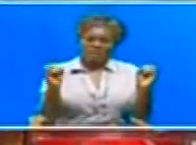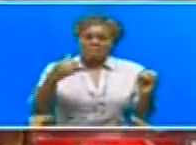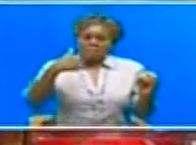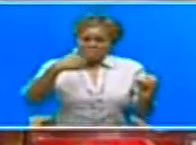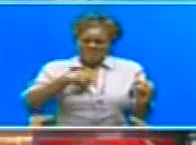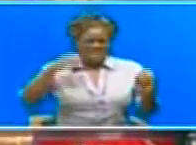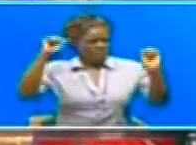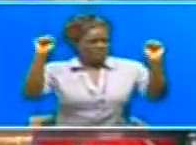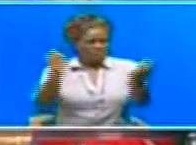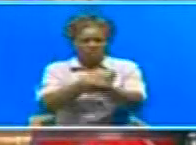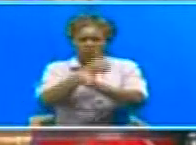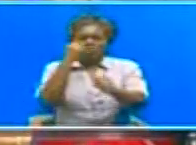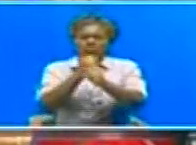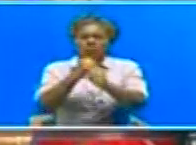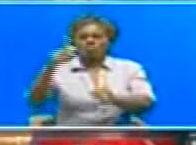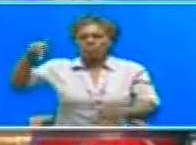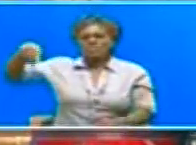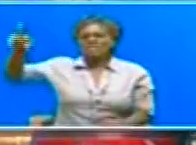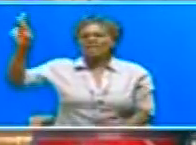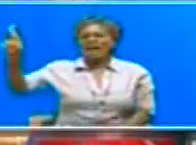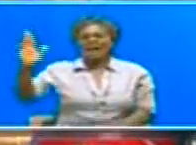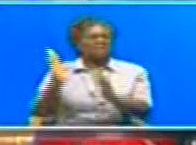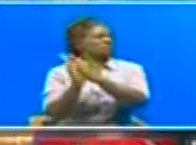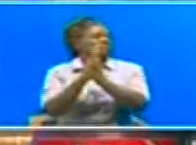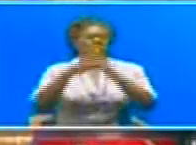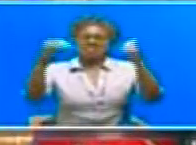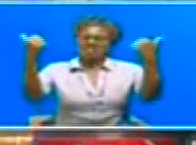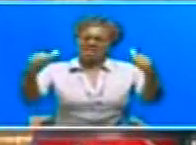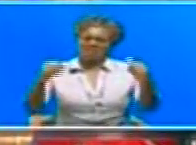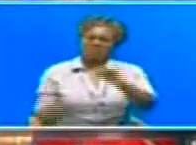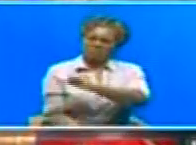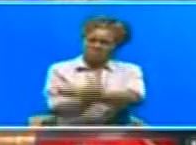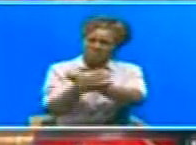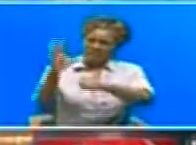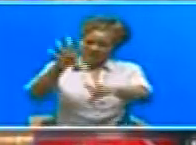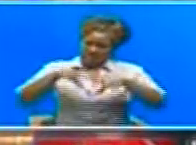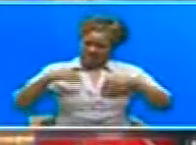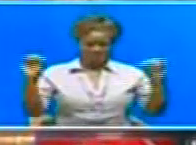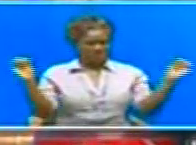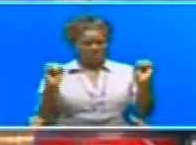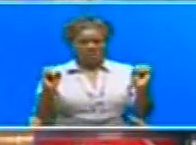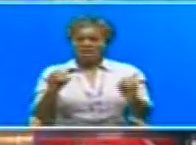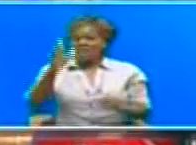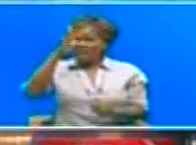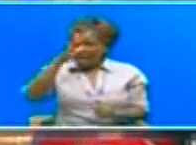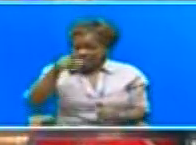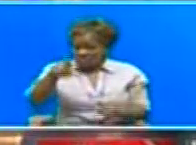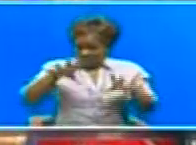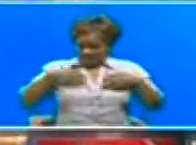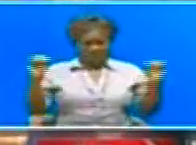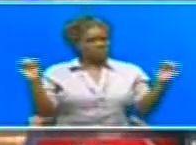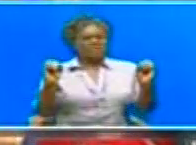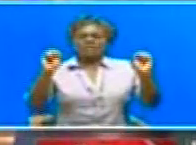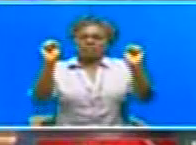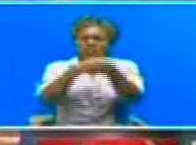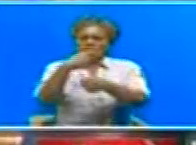I can't do a PR story. And you can't compromise. I can't be compromised. And I won't agree if you're lying to us. You can't